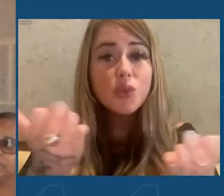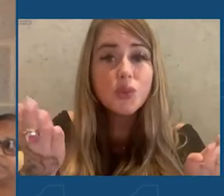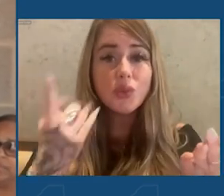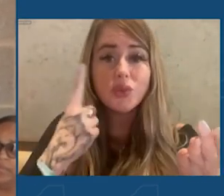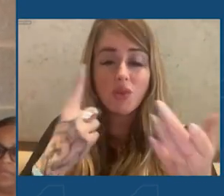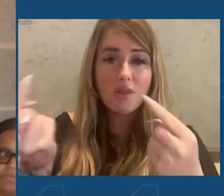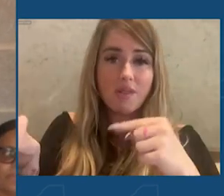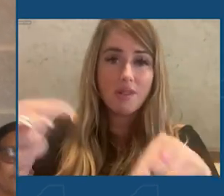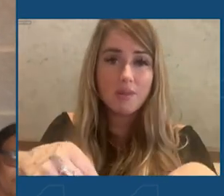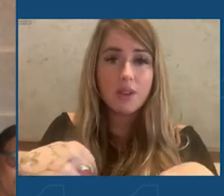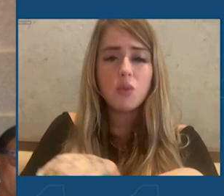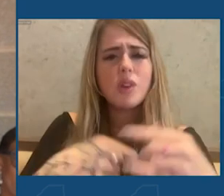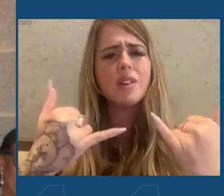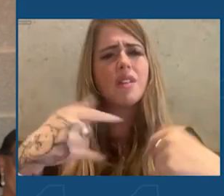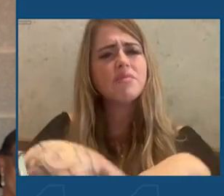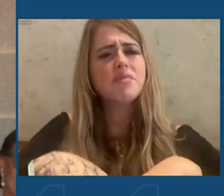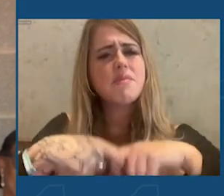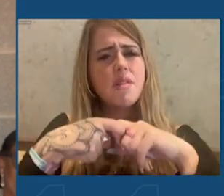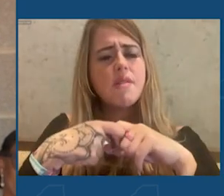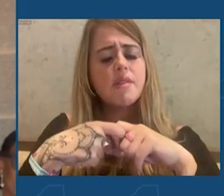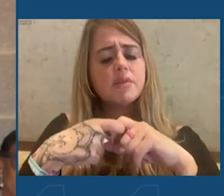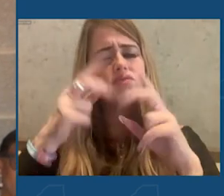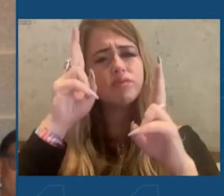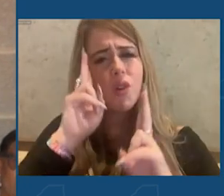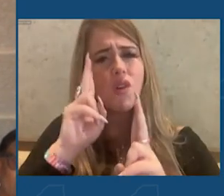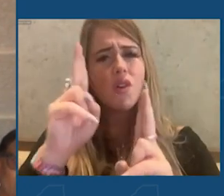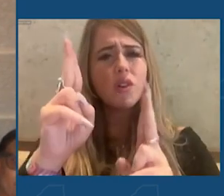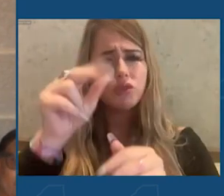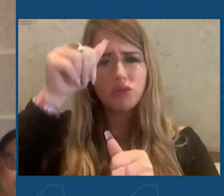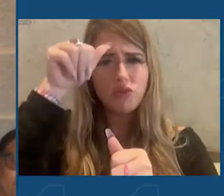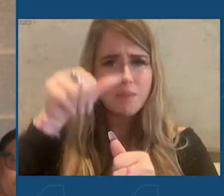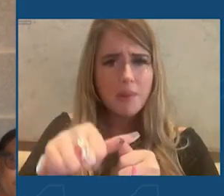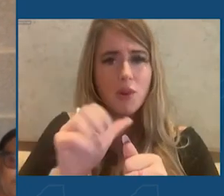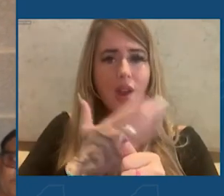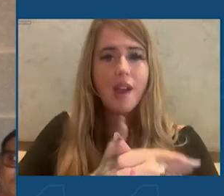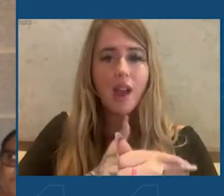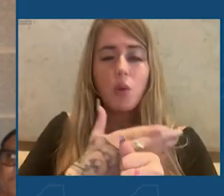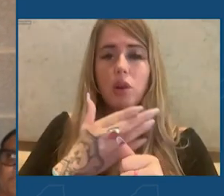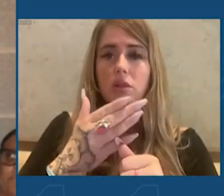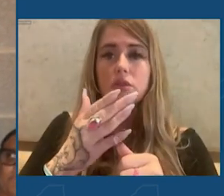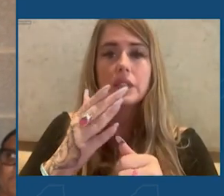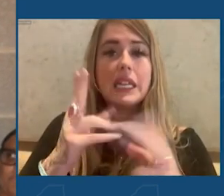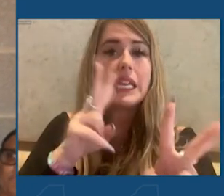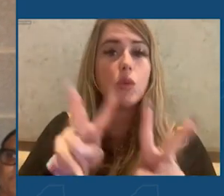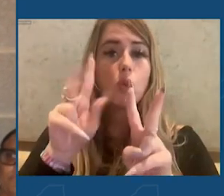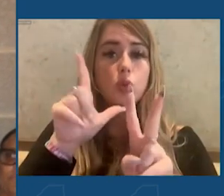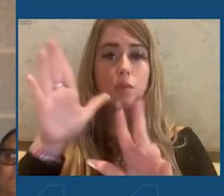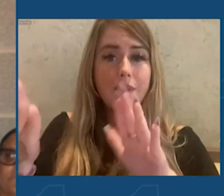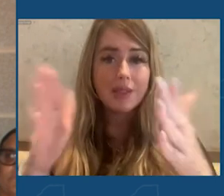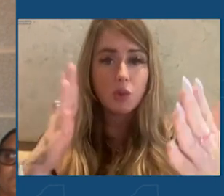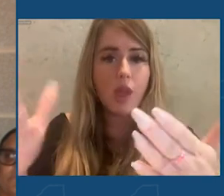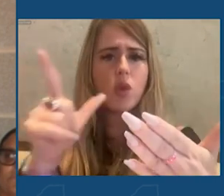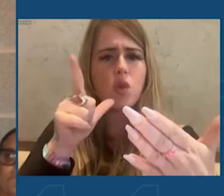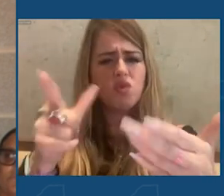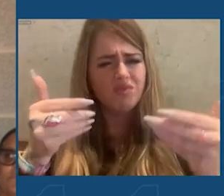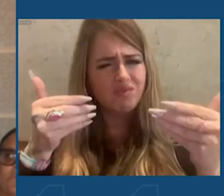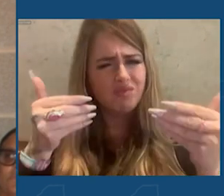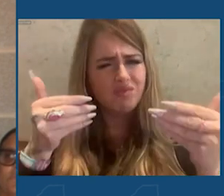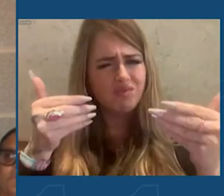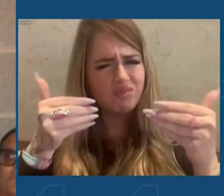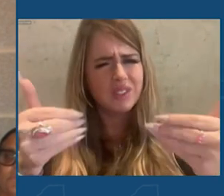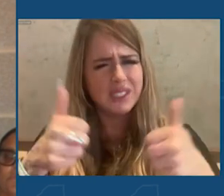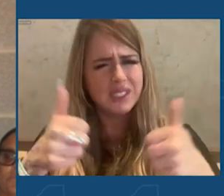as we pause to honor and remember our fallen heroes who paid the ultimate sacrifice to protect